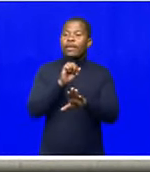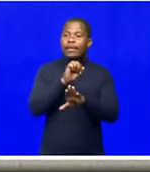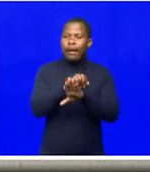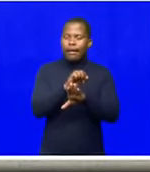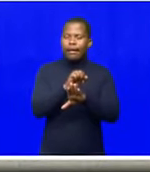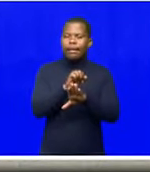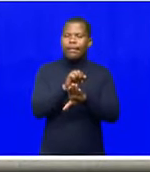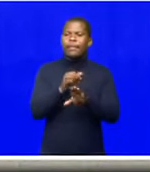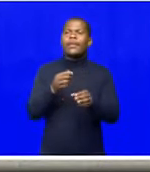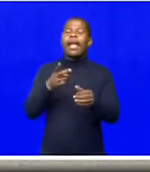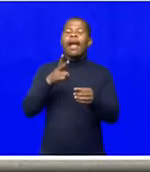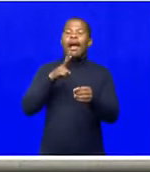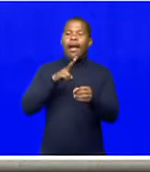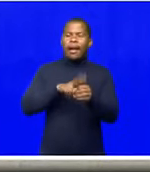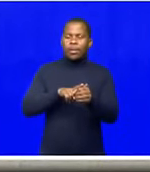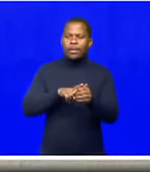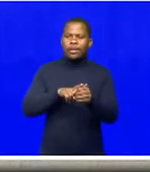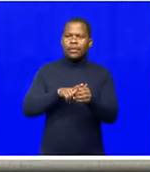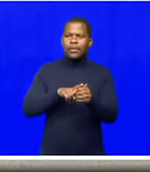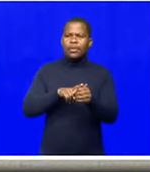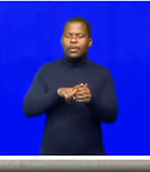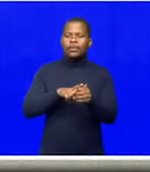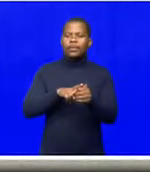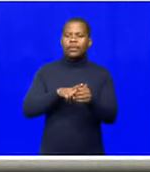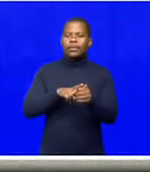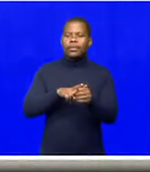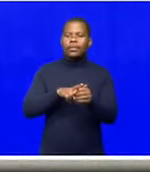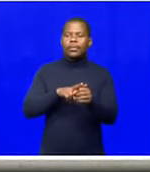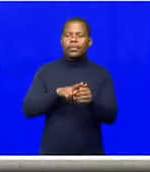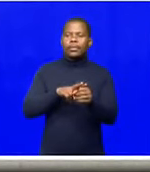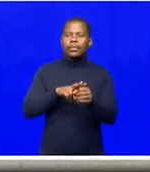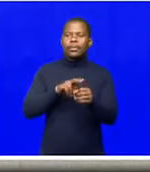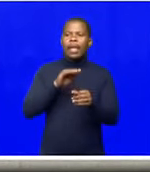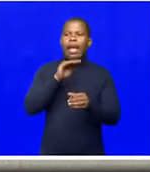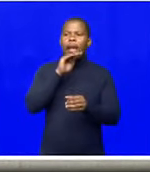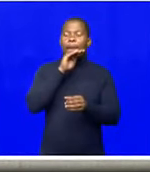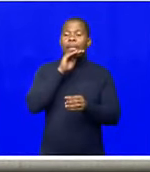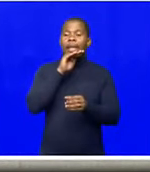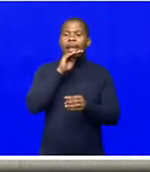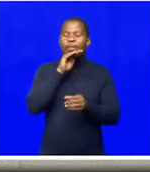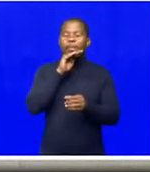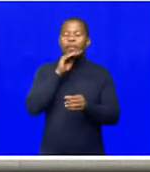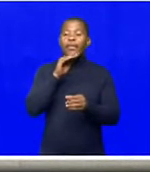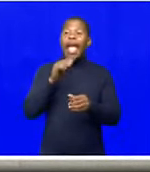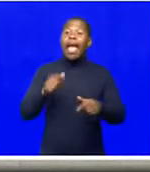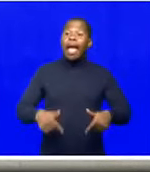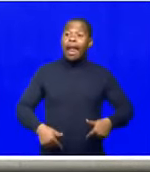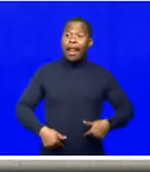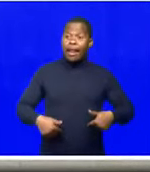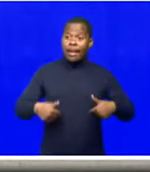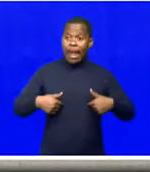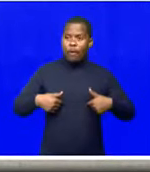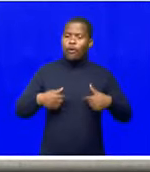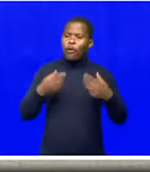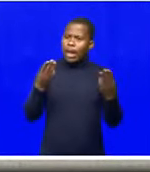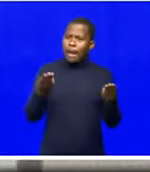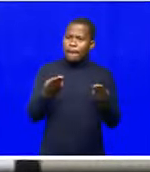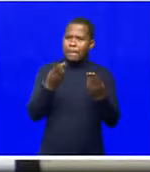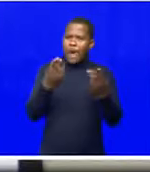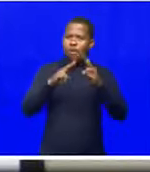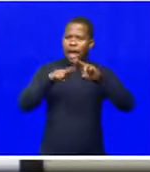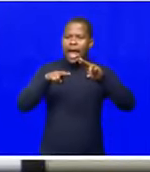Our relevance and determination will indeed be measured against the number of lives and livelihoods we've changed through